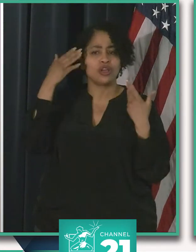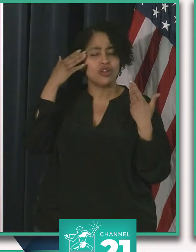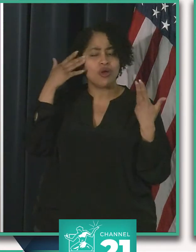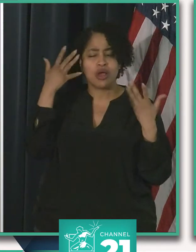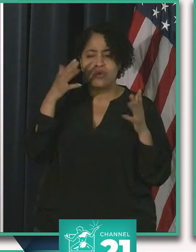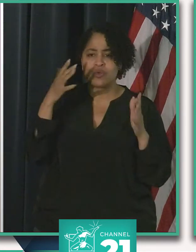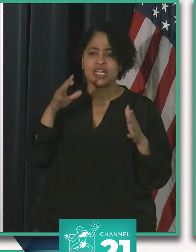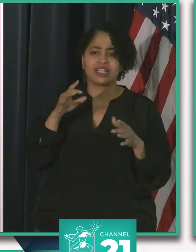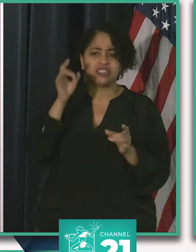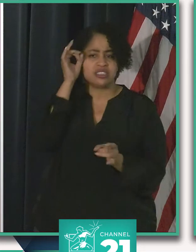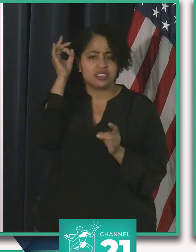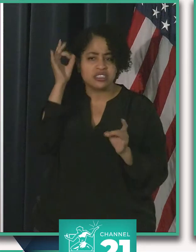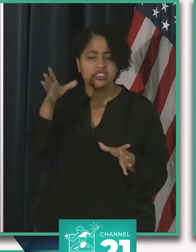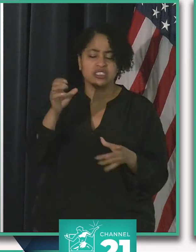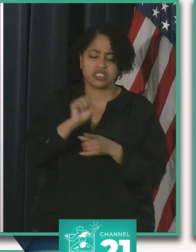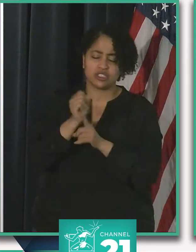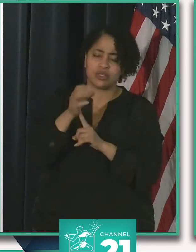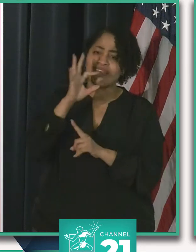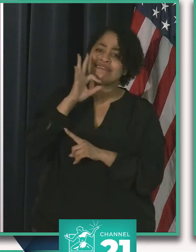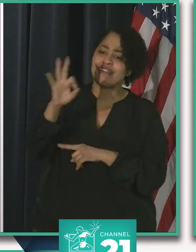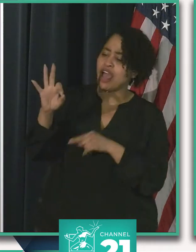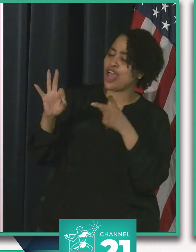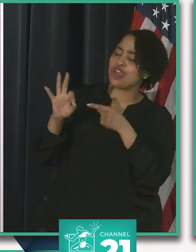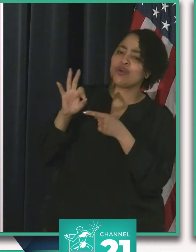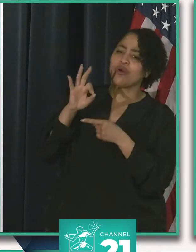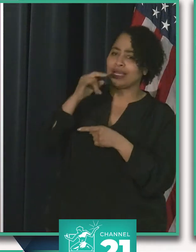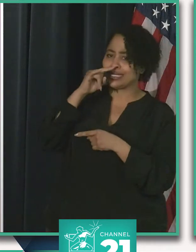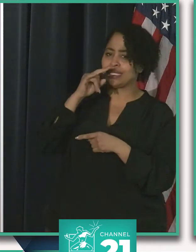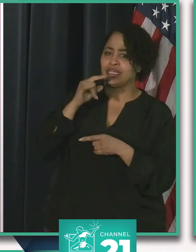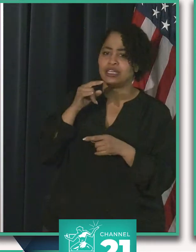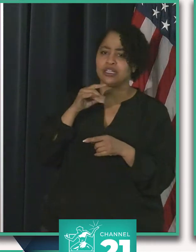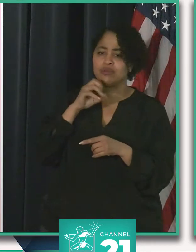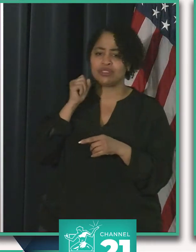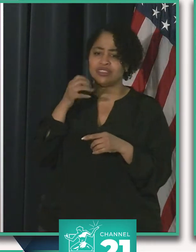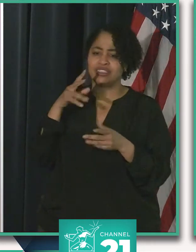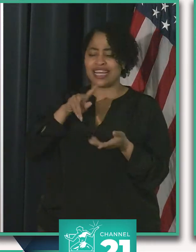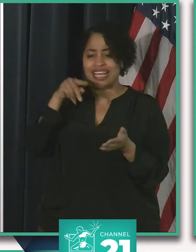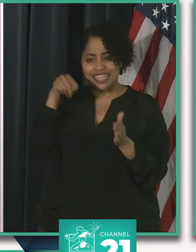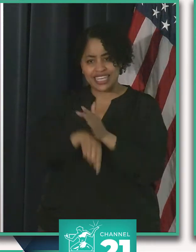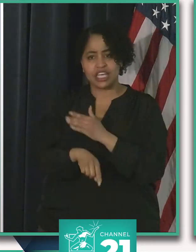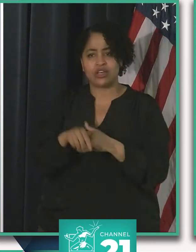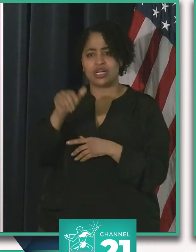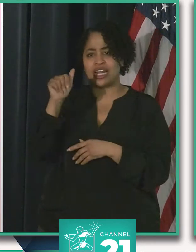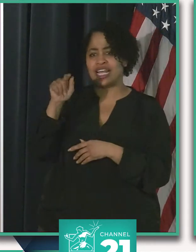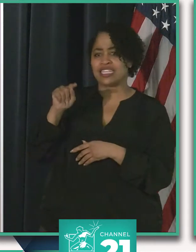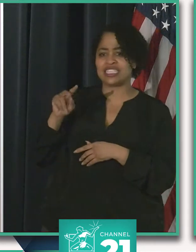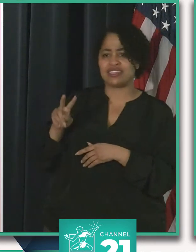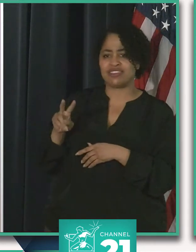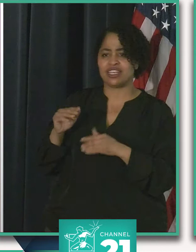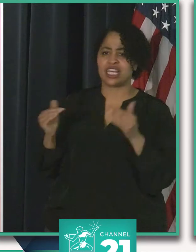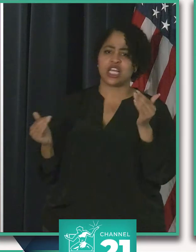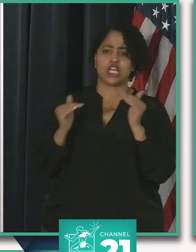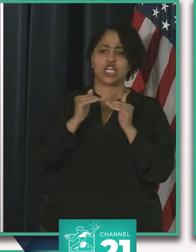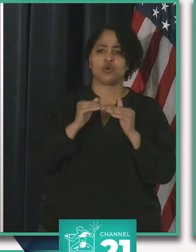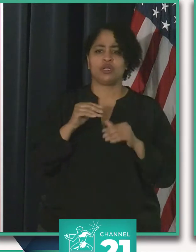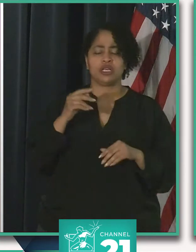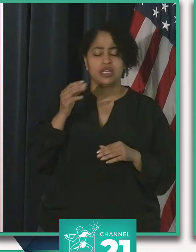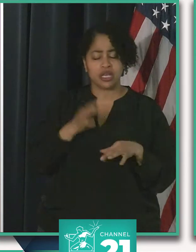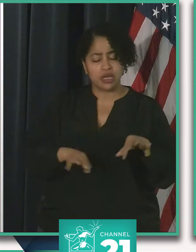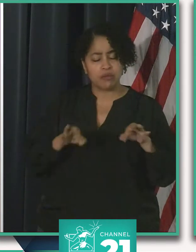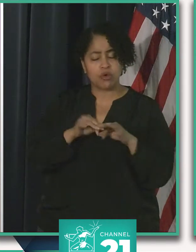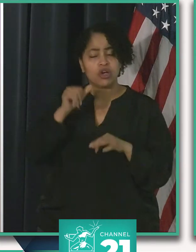of the 9-year-old who was killed on an ATV. Equally important is adults and